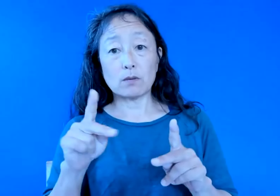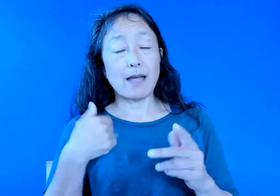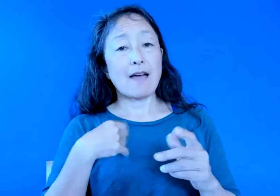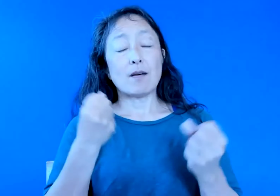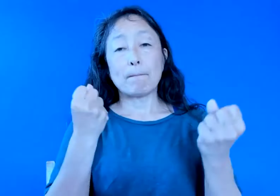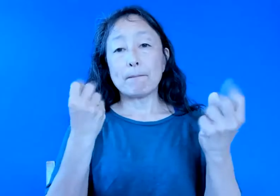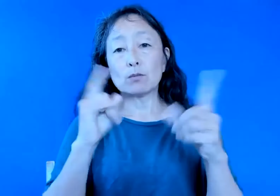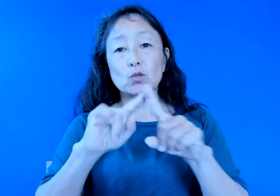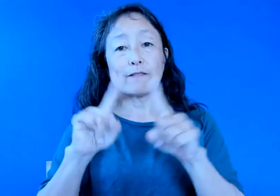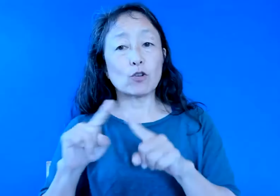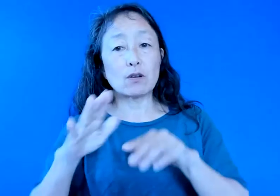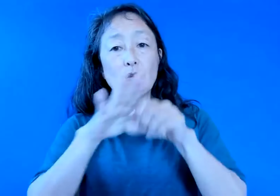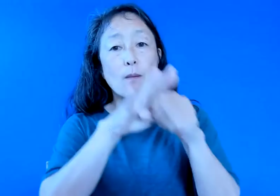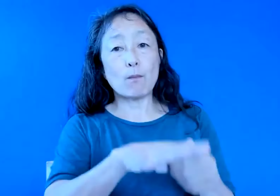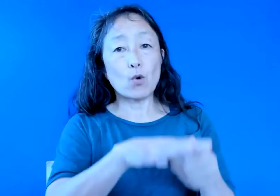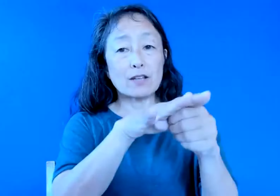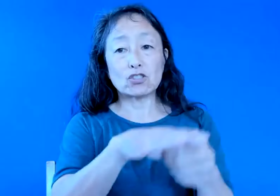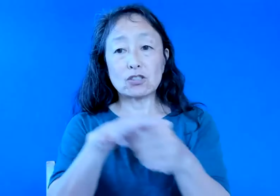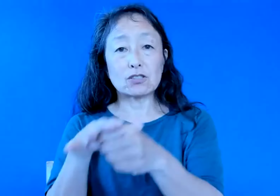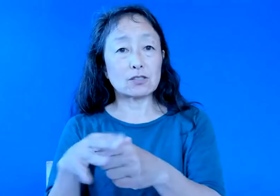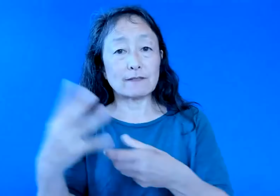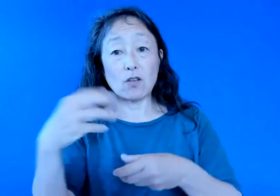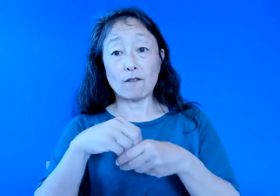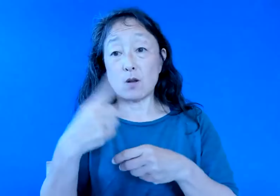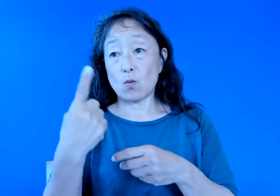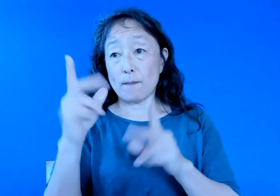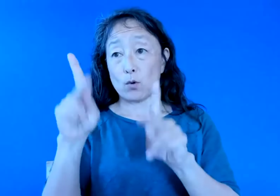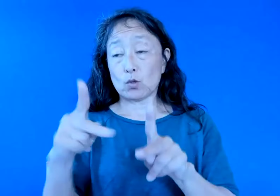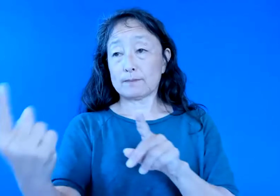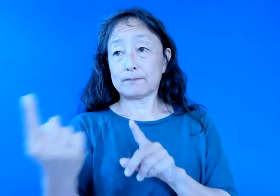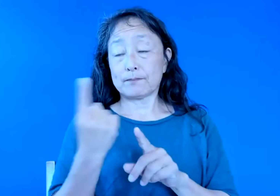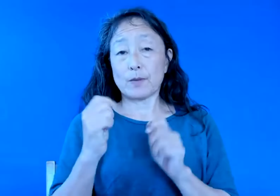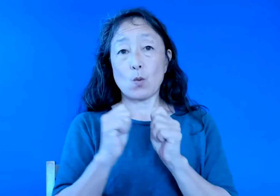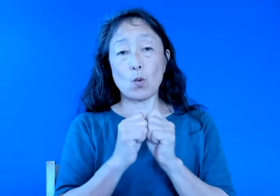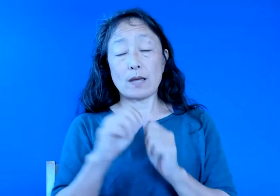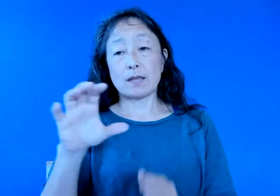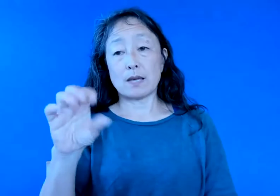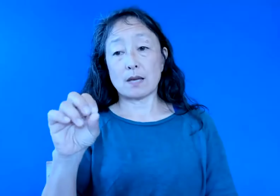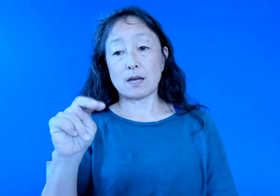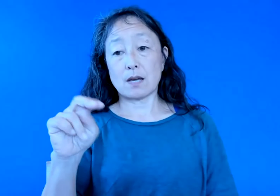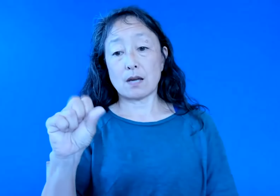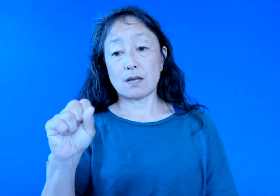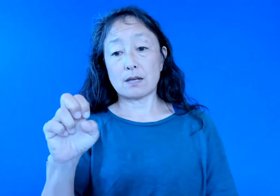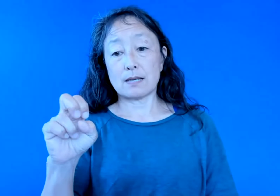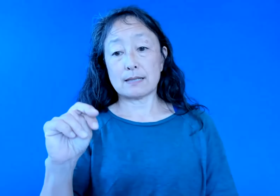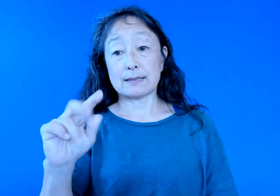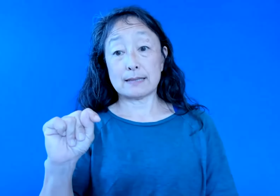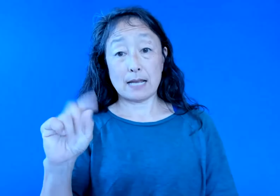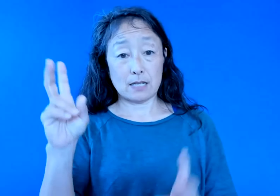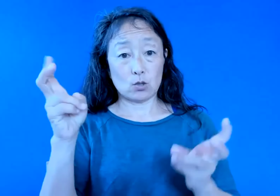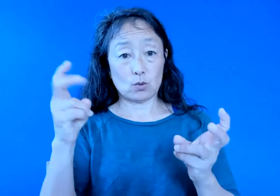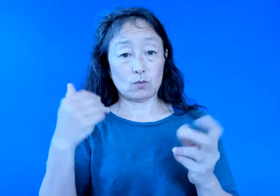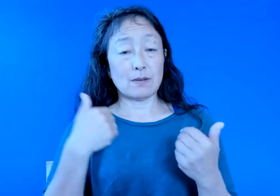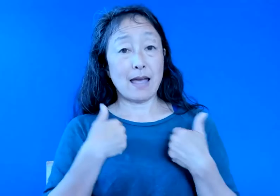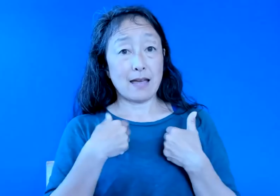play. And in one of these cases, someone came forward with a consent issue. There was verbal consent, but